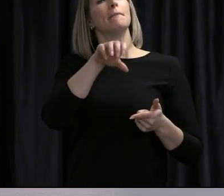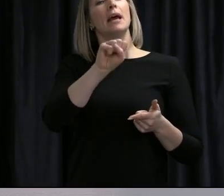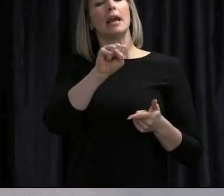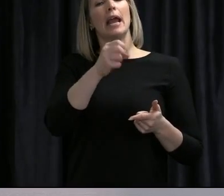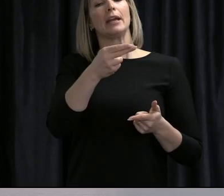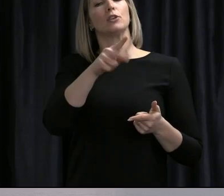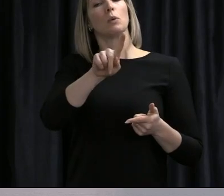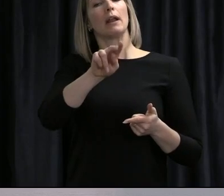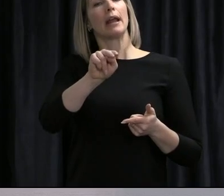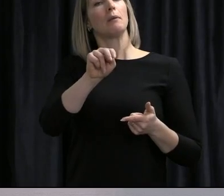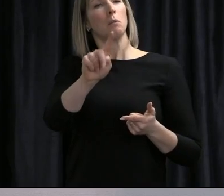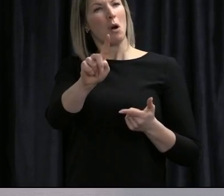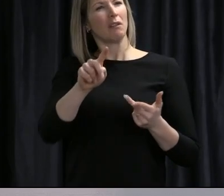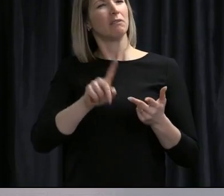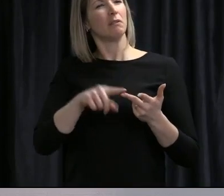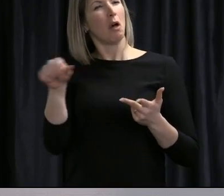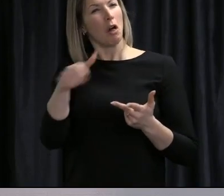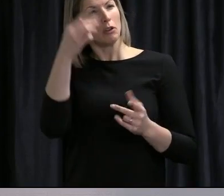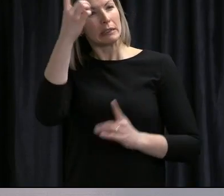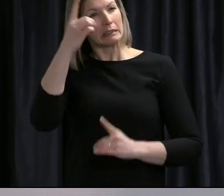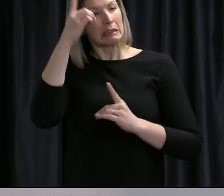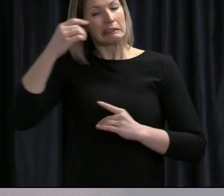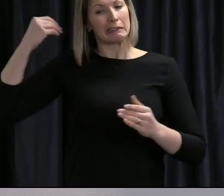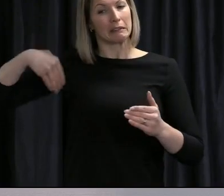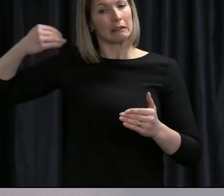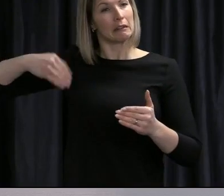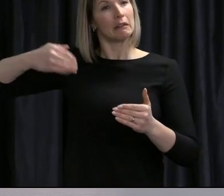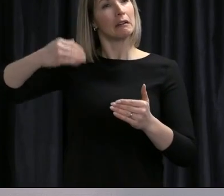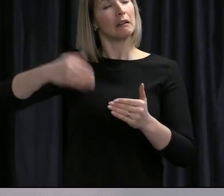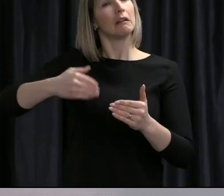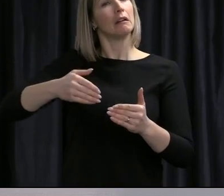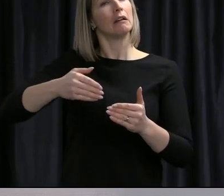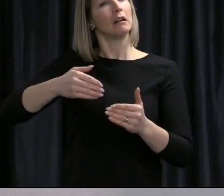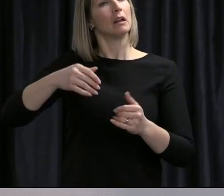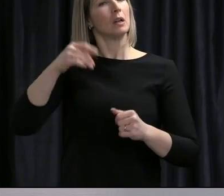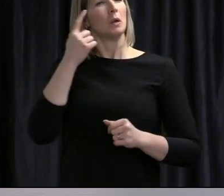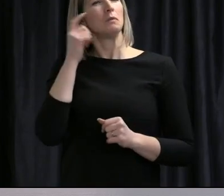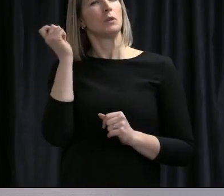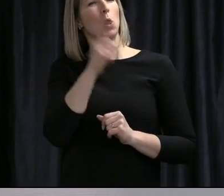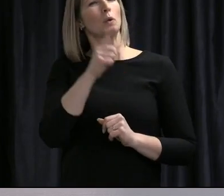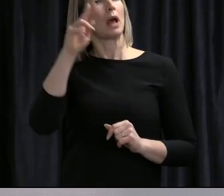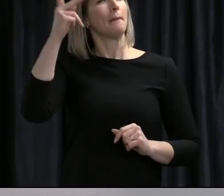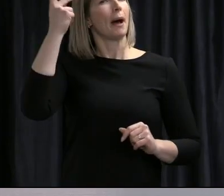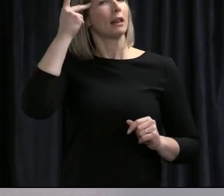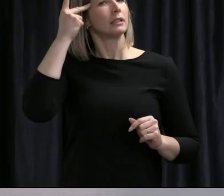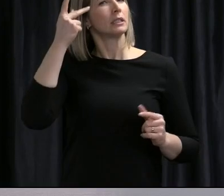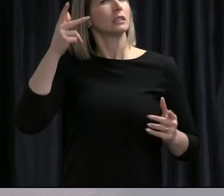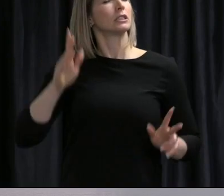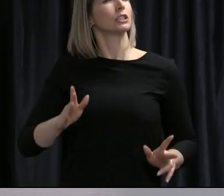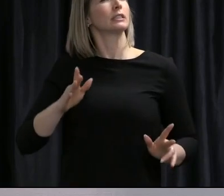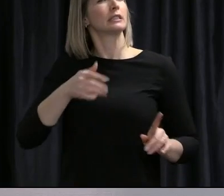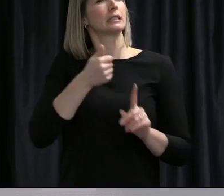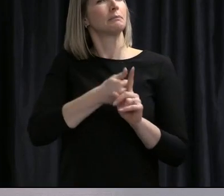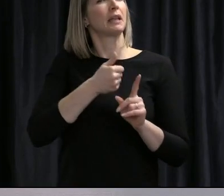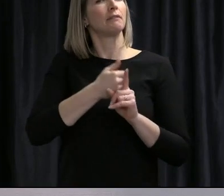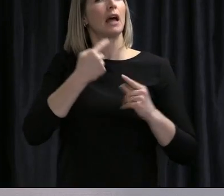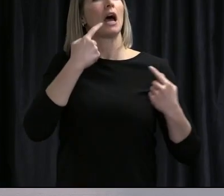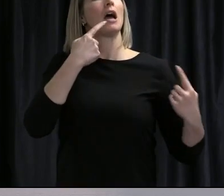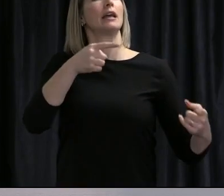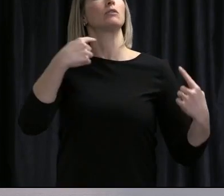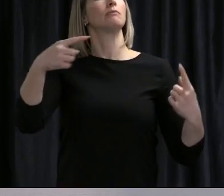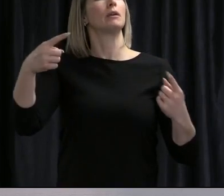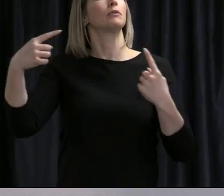view was, as a result of those experiences where you had politicians out talking, it was felt that